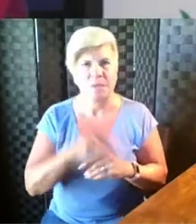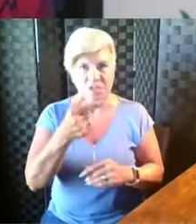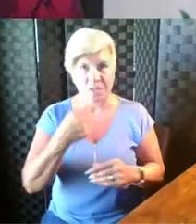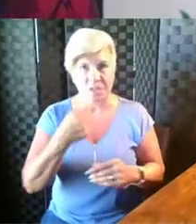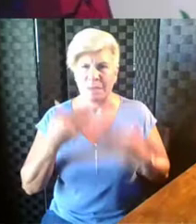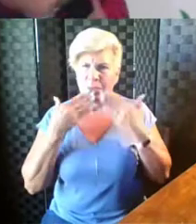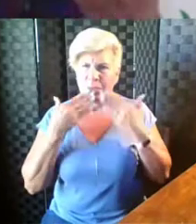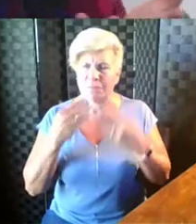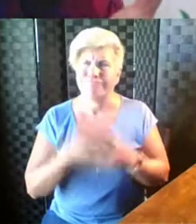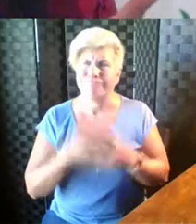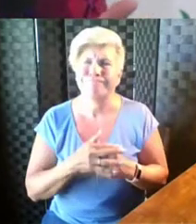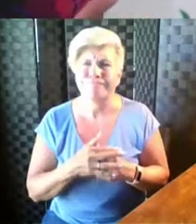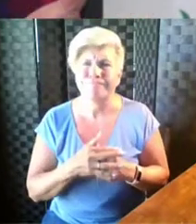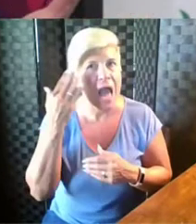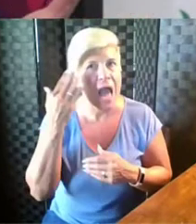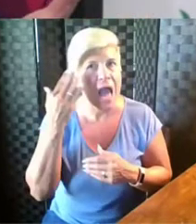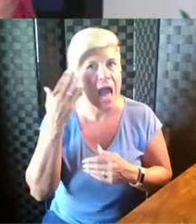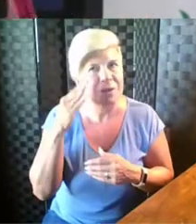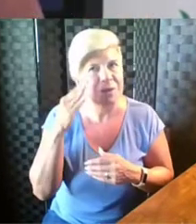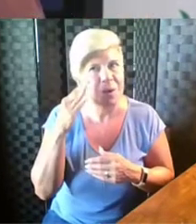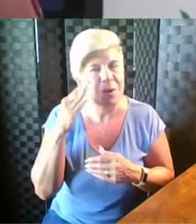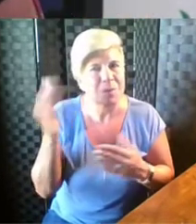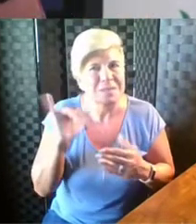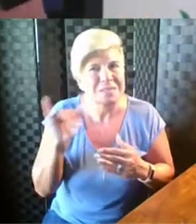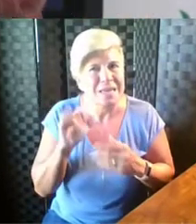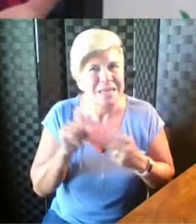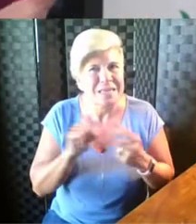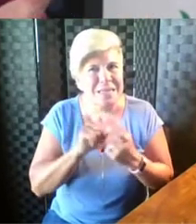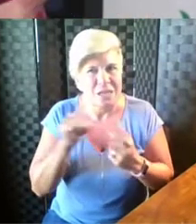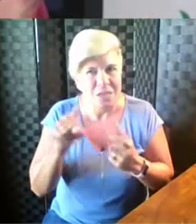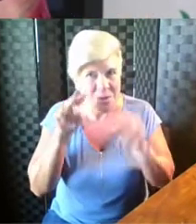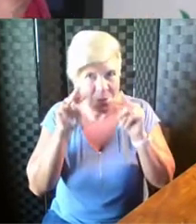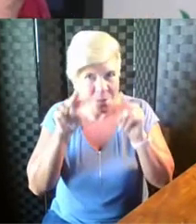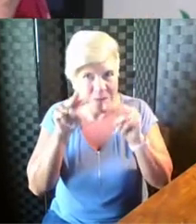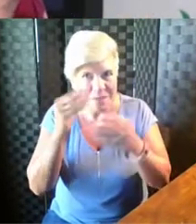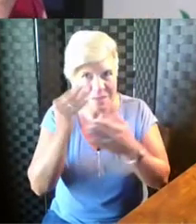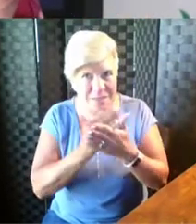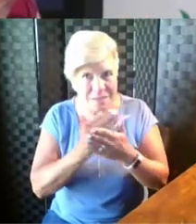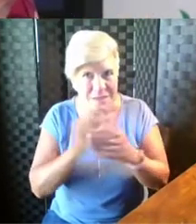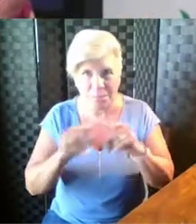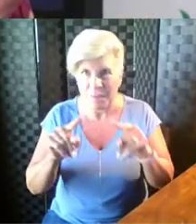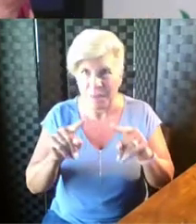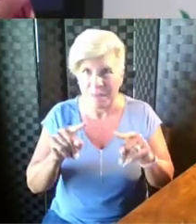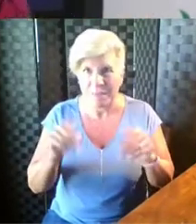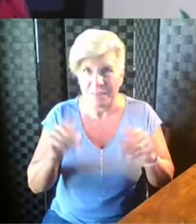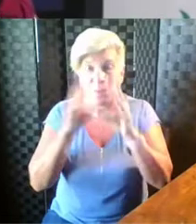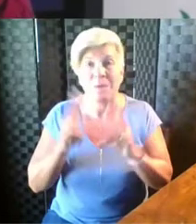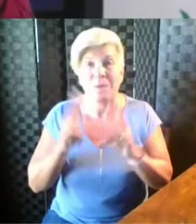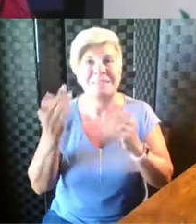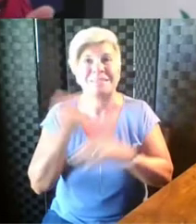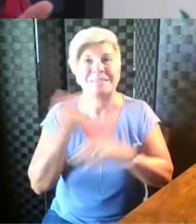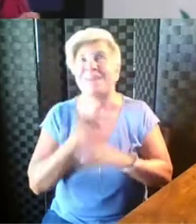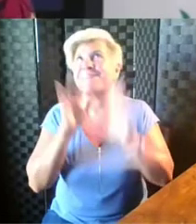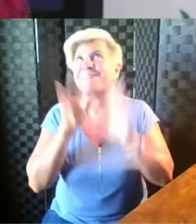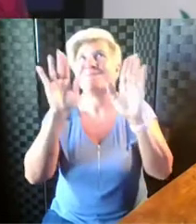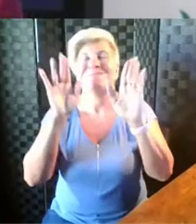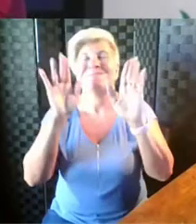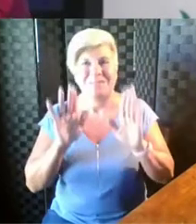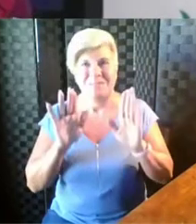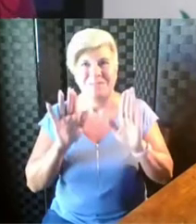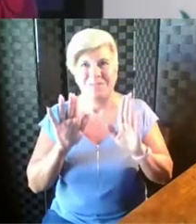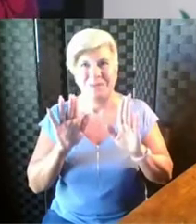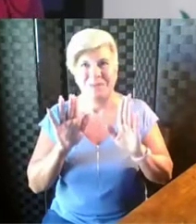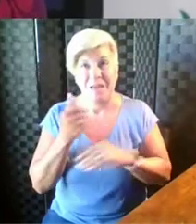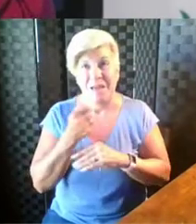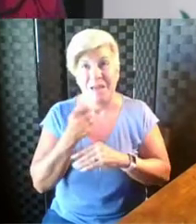grateful for. Well, I don't know what it's like exactly when you're watching this lesson, but I'll tell you the weather today is wonderful. We've had